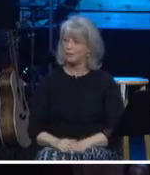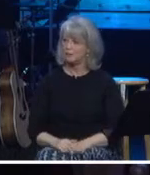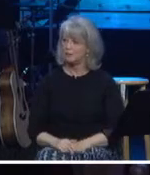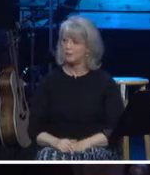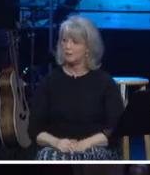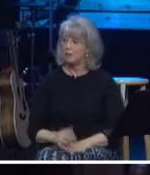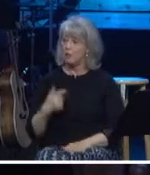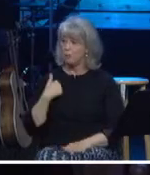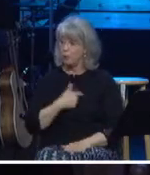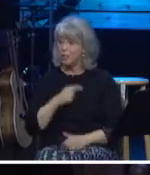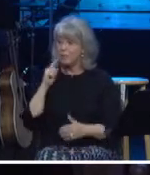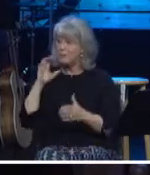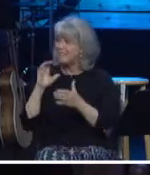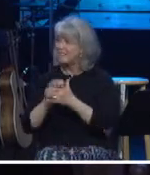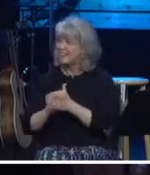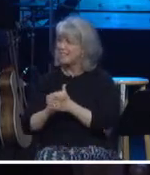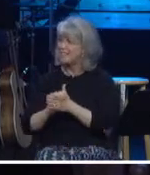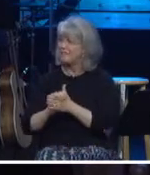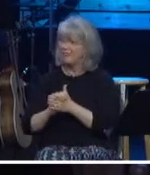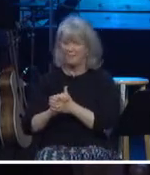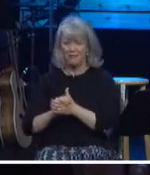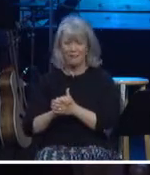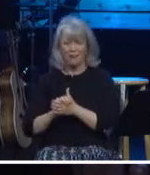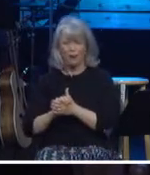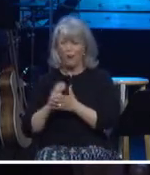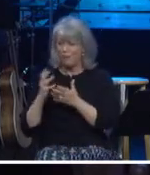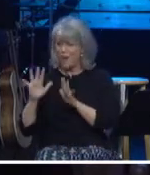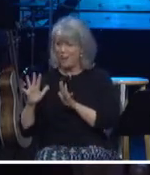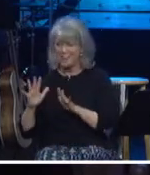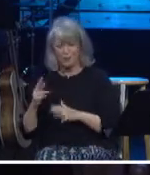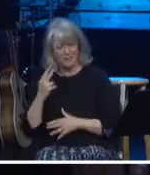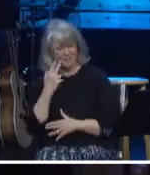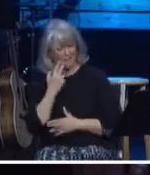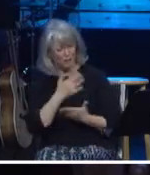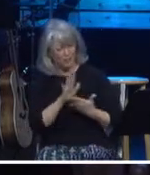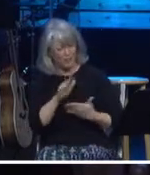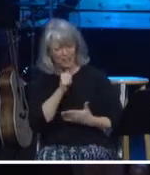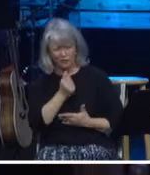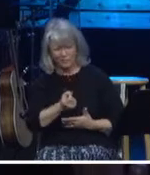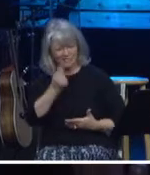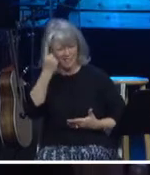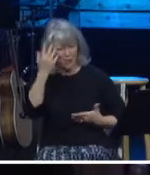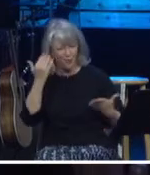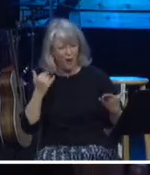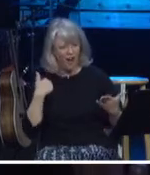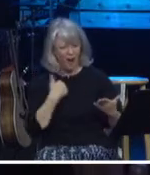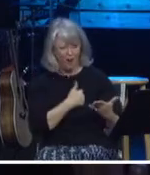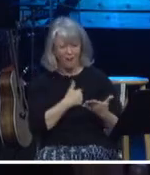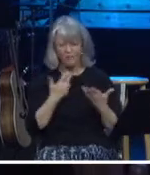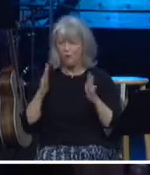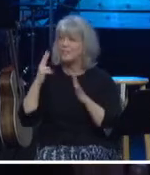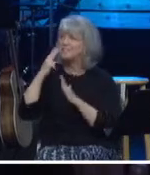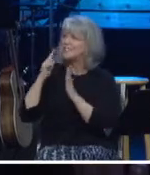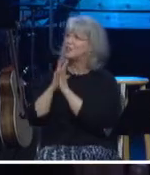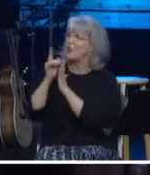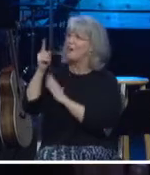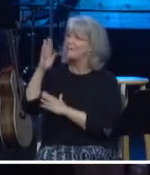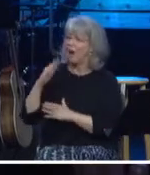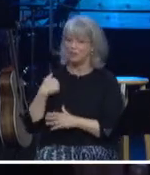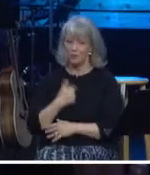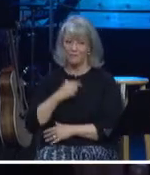To us who believe, rejecting Jesus doesn't make any sense, right? We have seen the glory of Christ. We've experienced